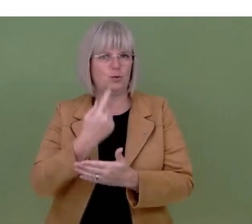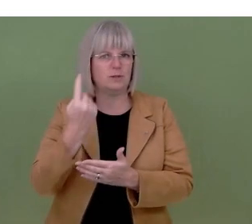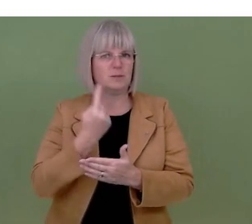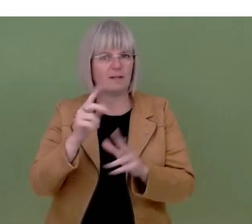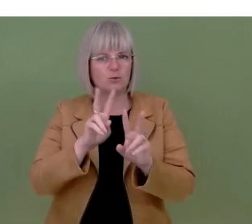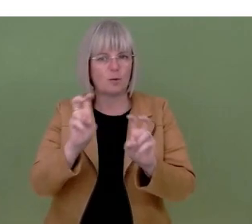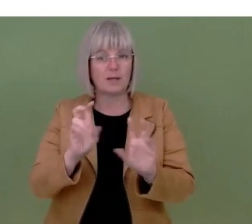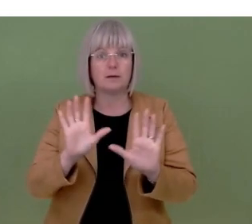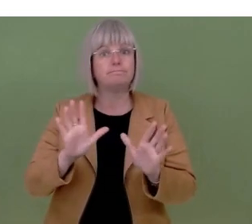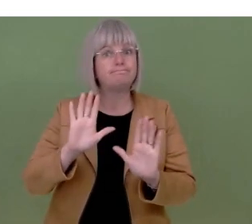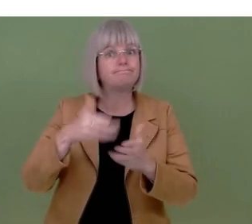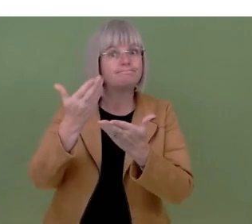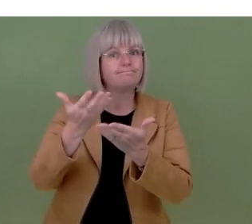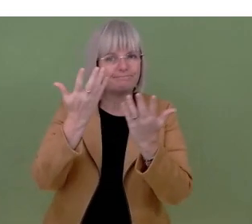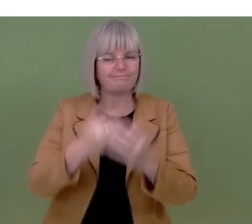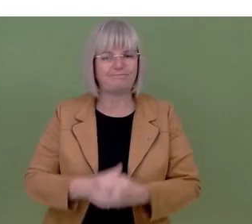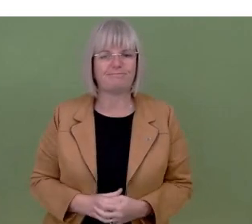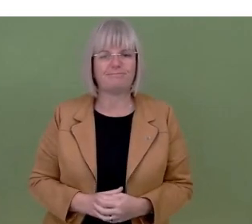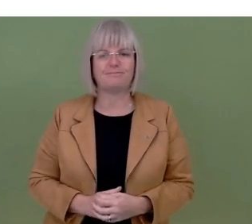further ado. Thank you.